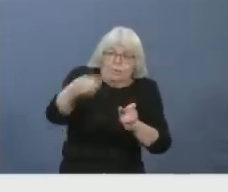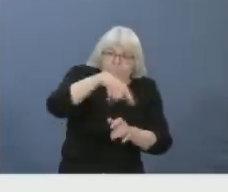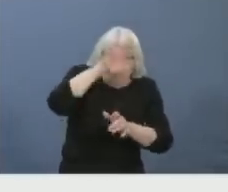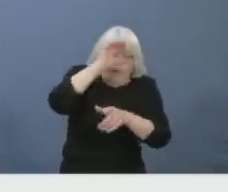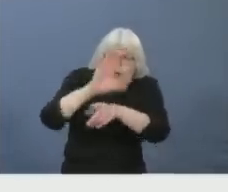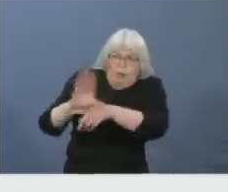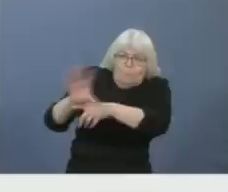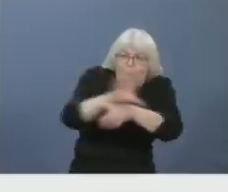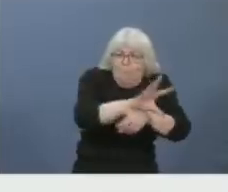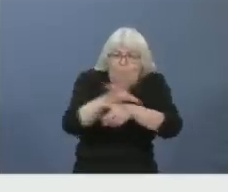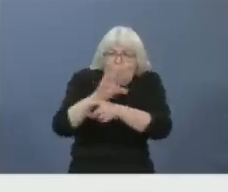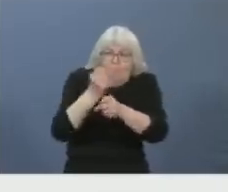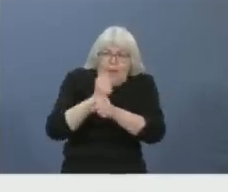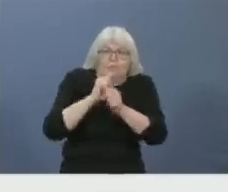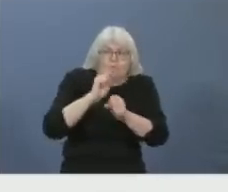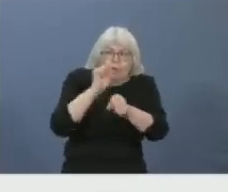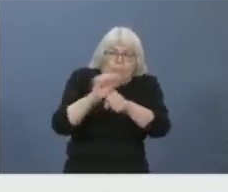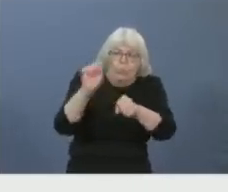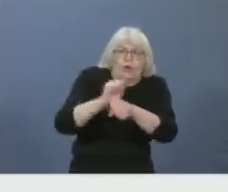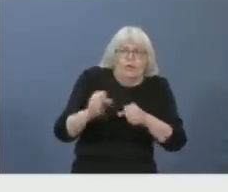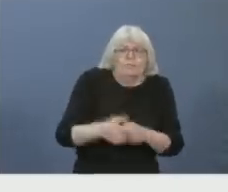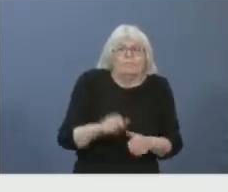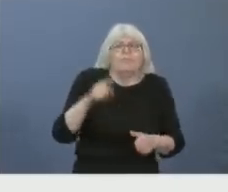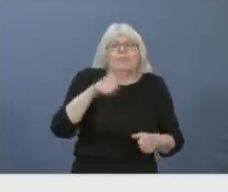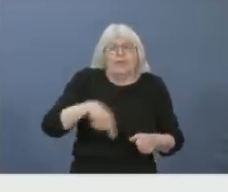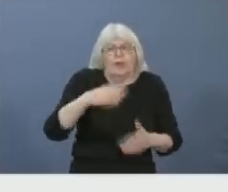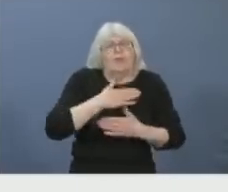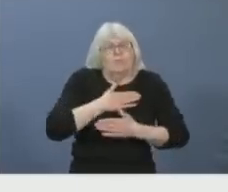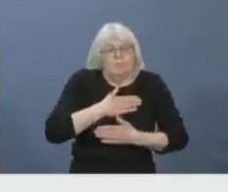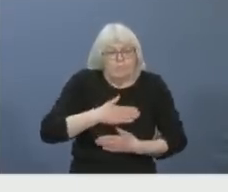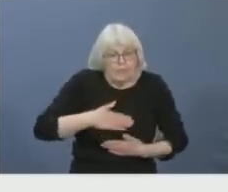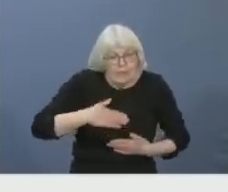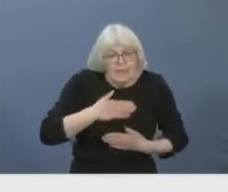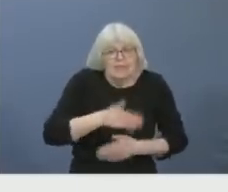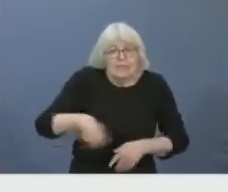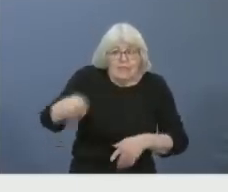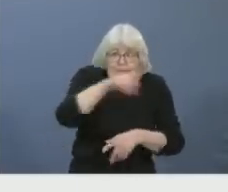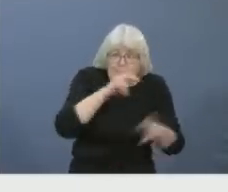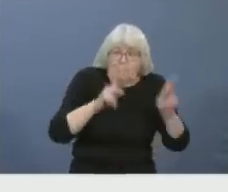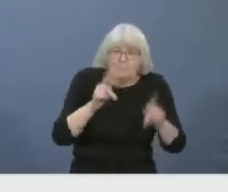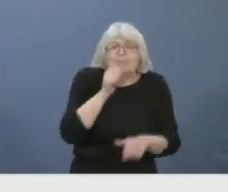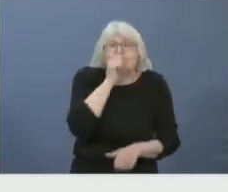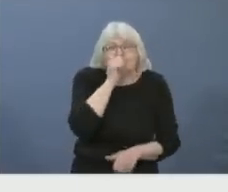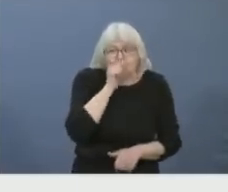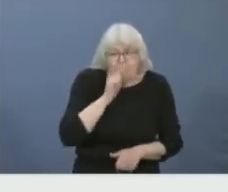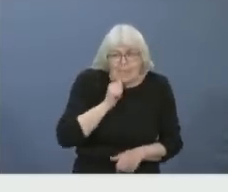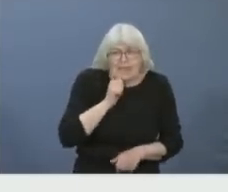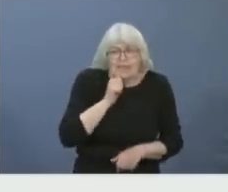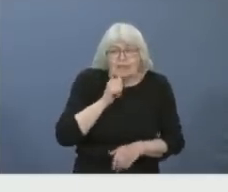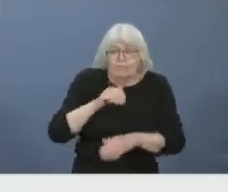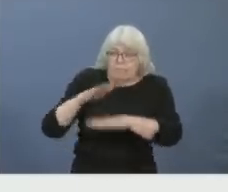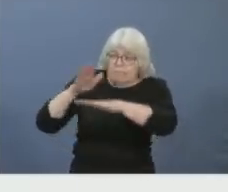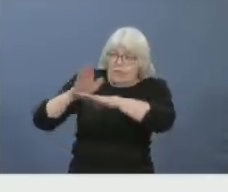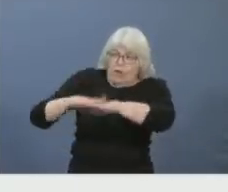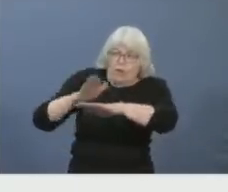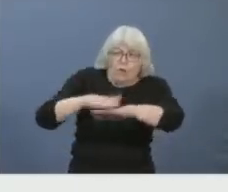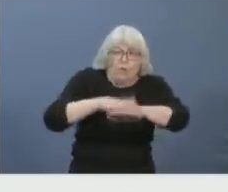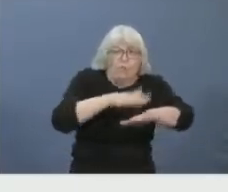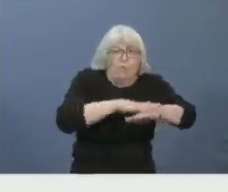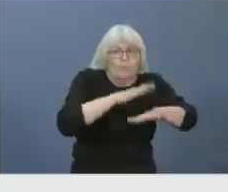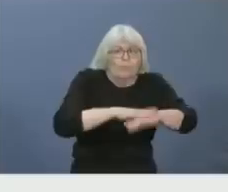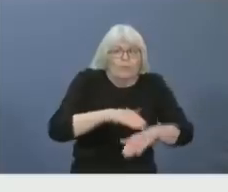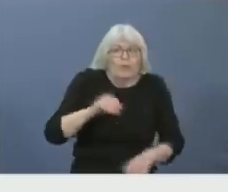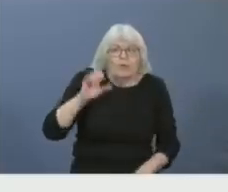as first responders continue to fight the fires. Lastly, we want to warn Nova Scotians of scams in relation